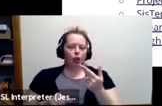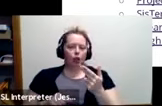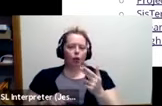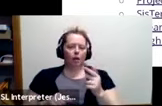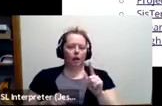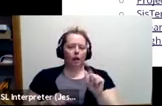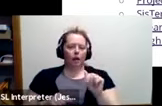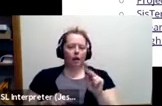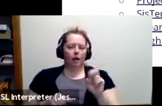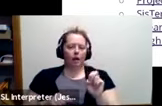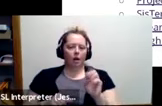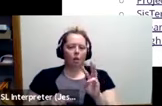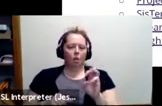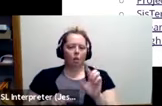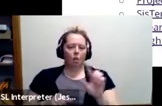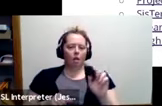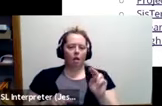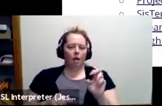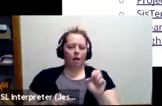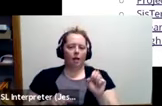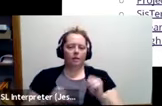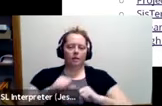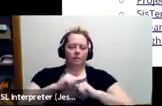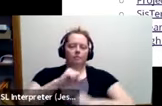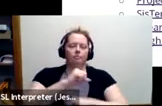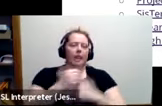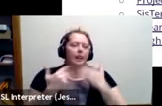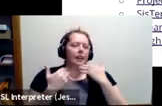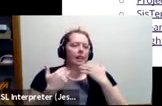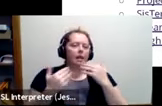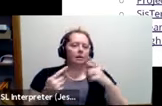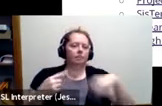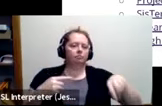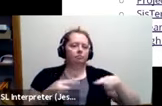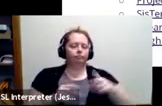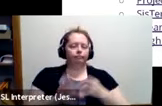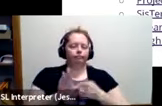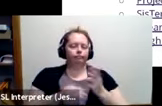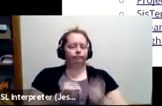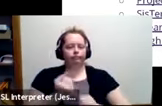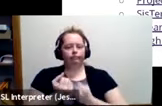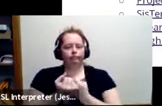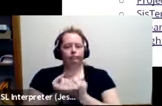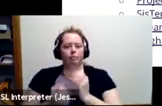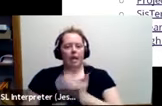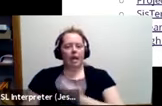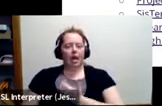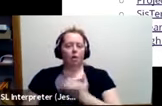been putting in to Pittsburgh to support our trans and non-binary communities, and many, many more.